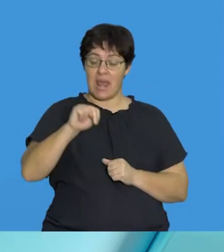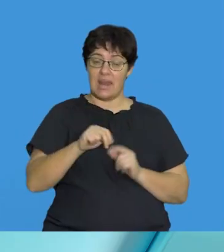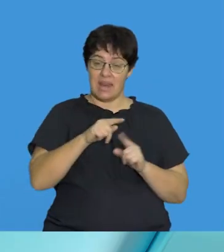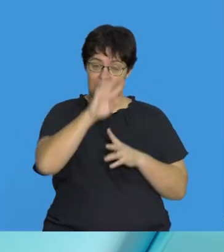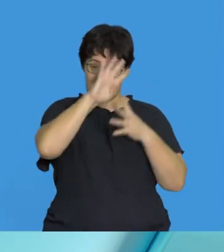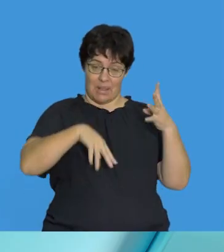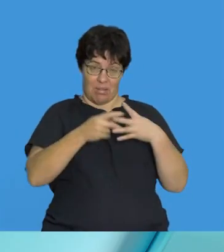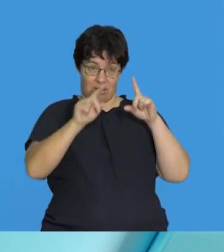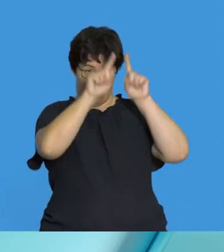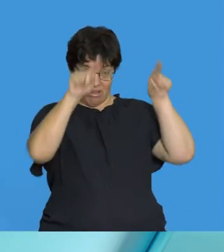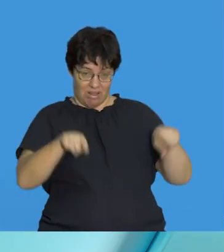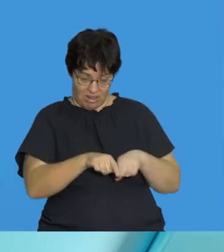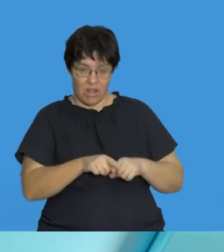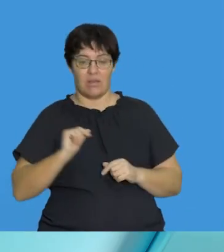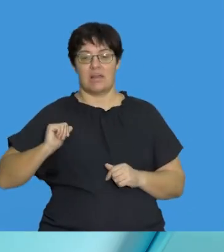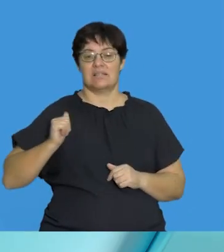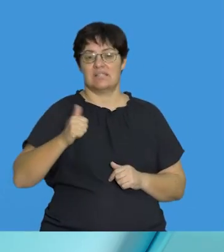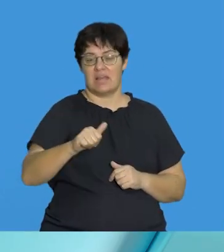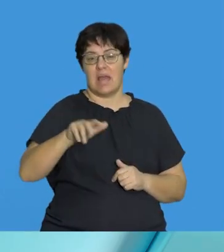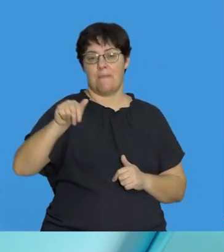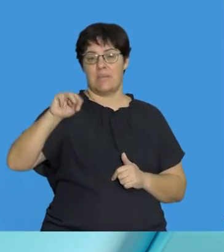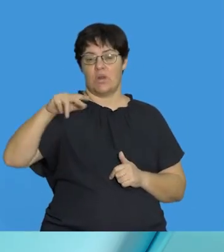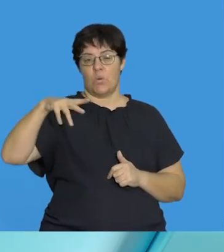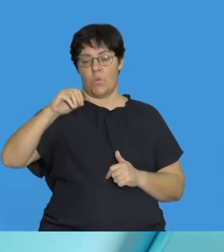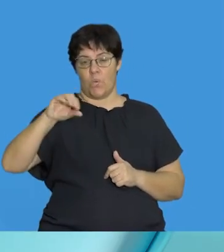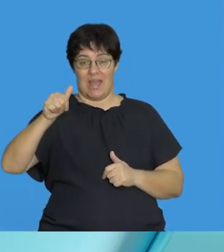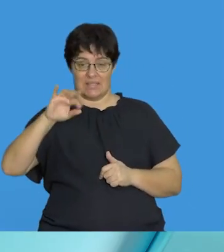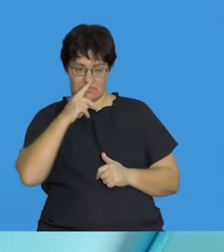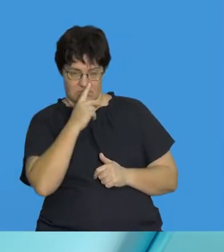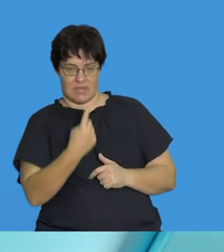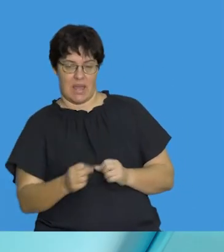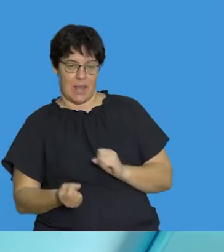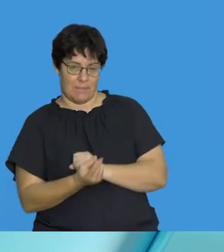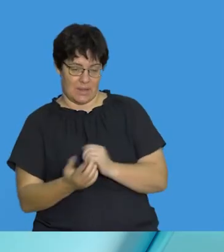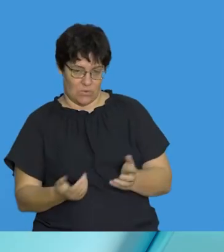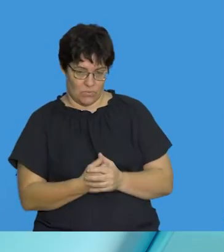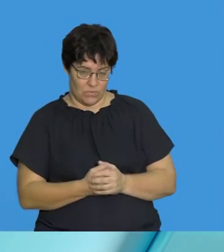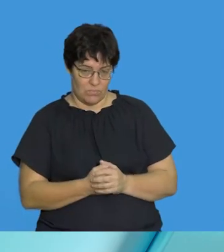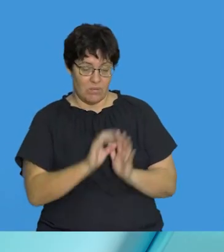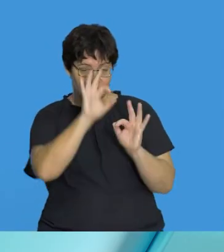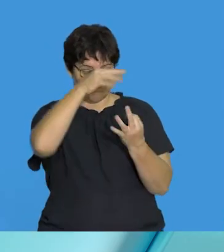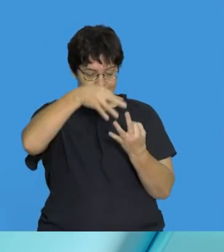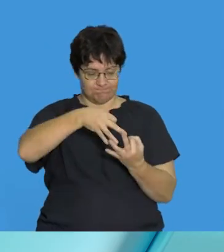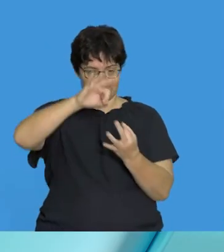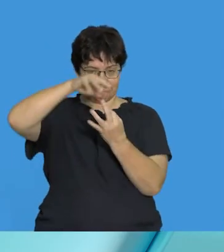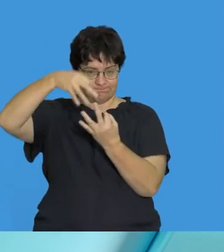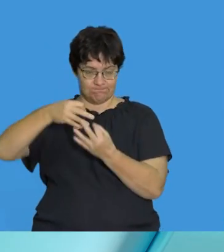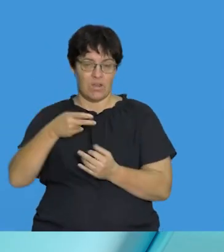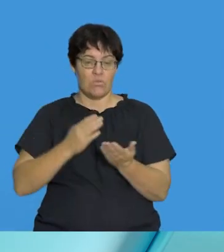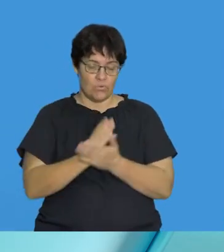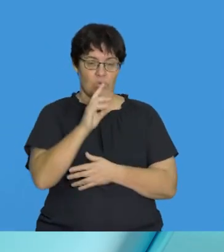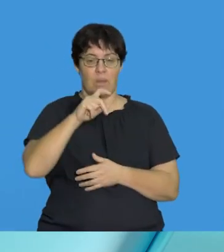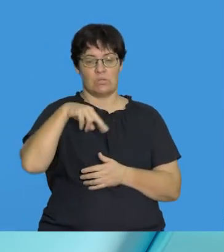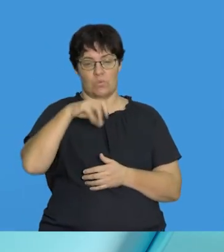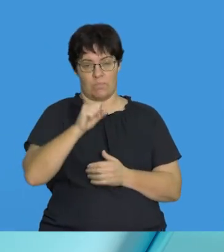the mRNA codon table to figure out the sequence of amino acids. As I mentioned, amino acids are put together